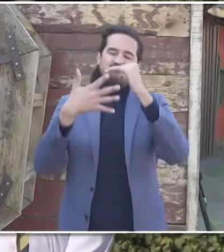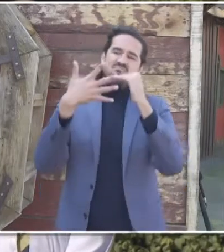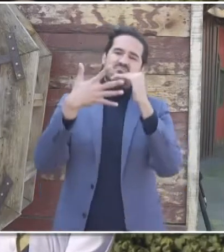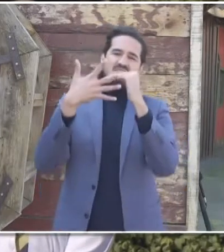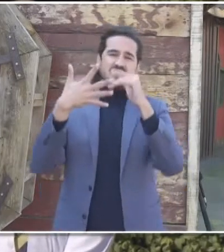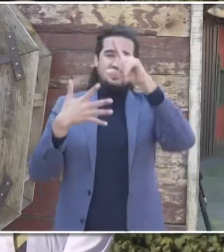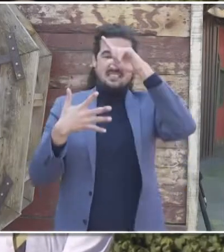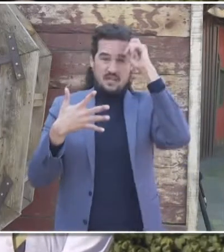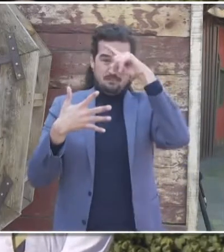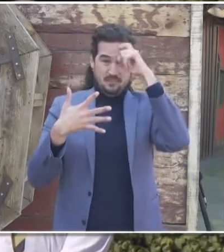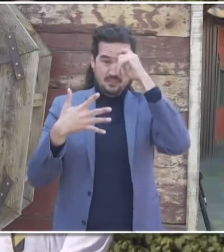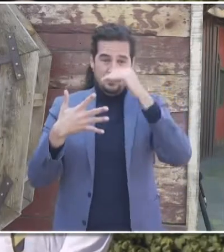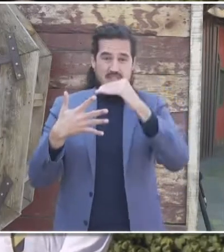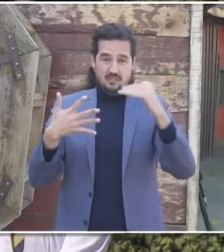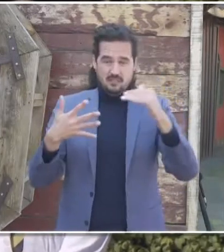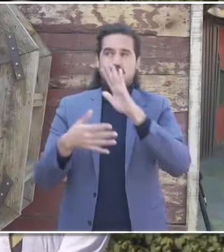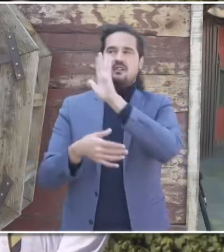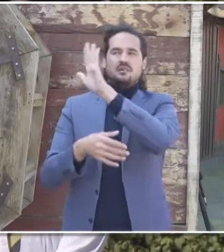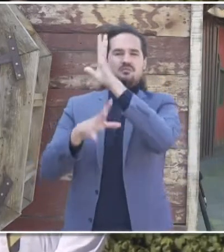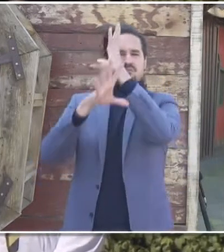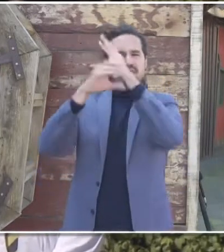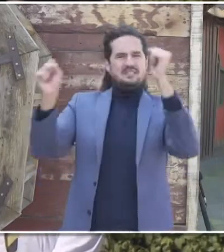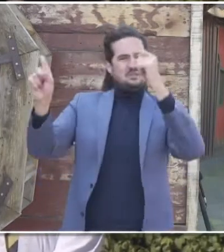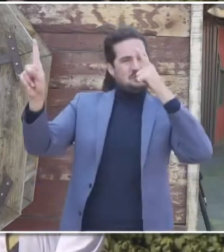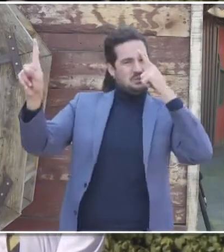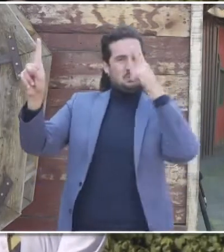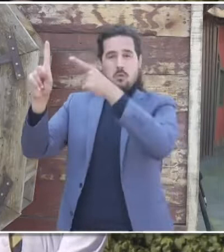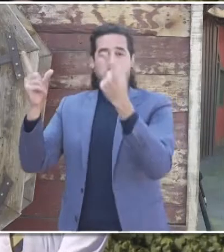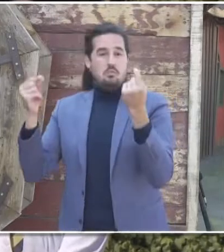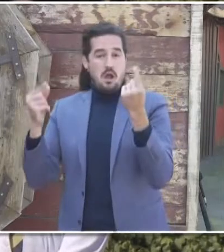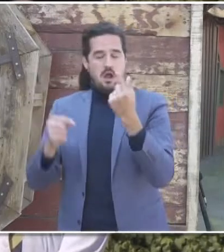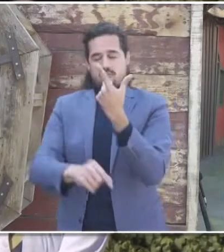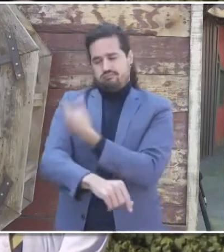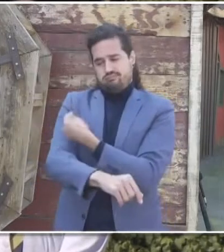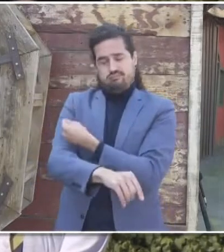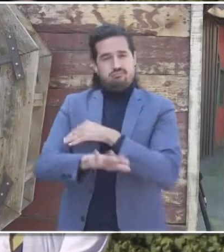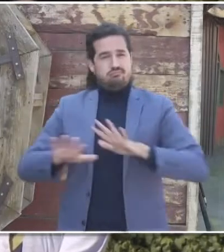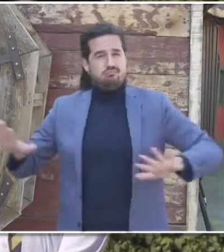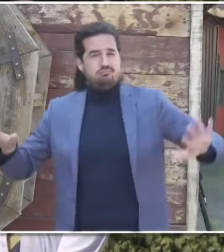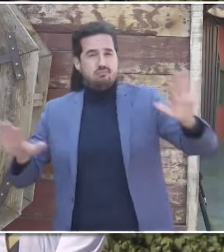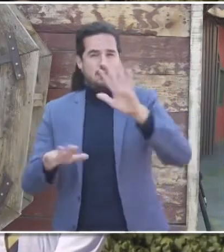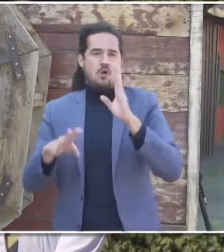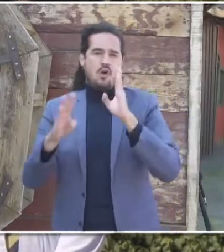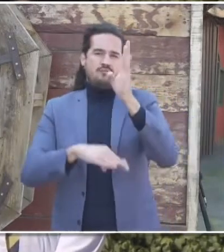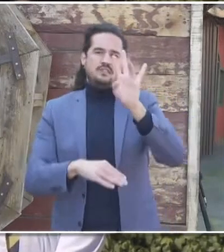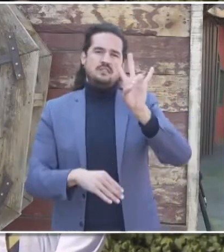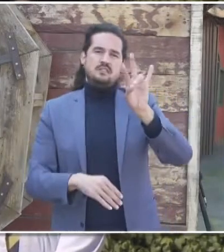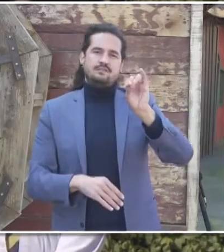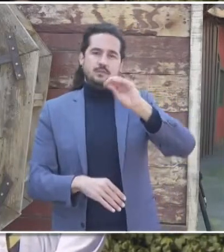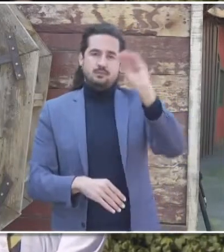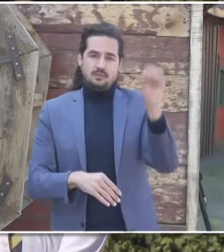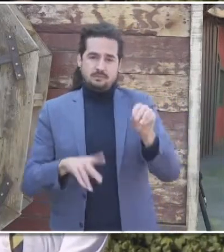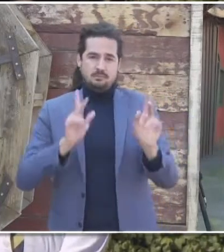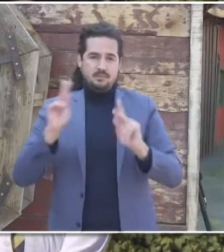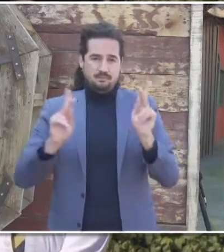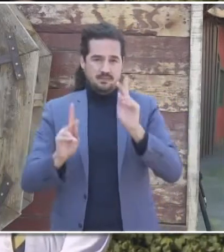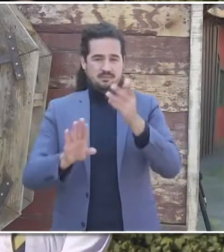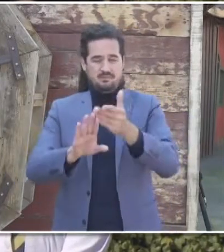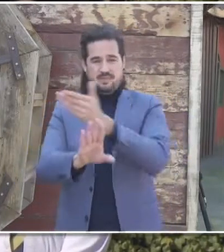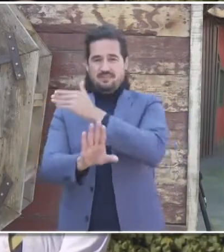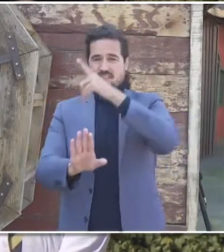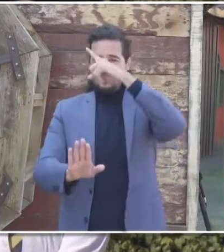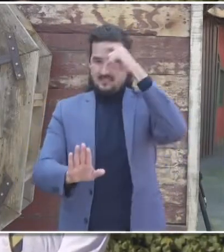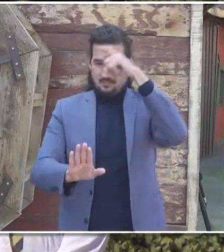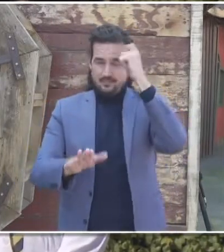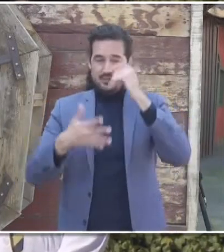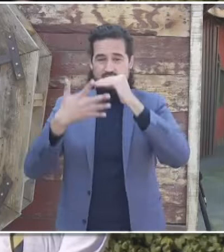of Americans vaccinated, along with other efforts. Now, a lot of my colleagues say, well, what can you do to help out? I'll tell you what